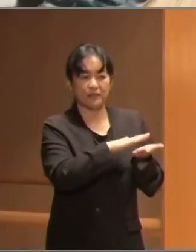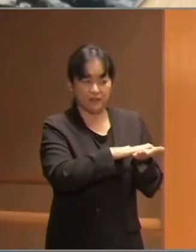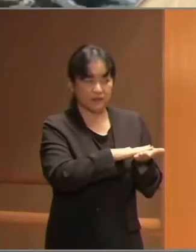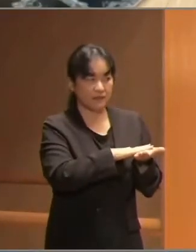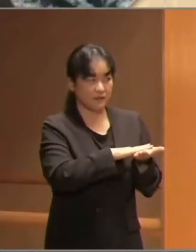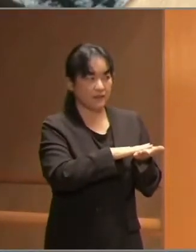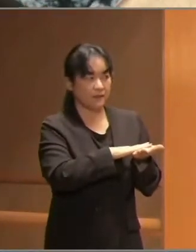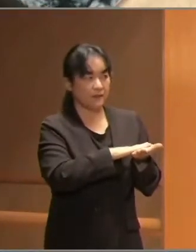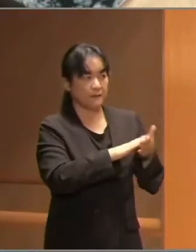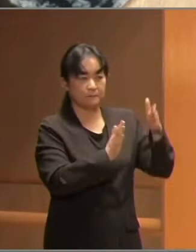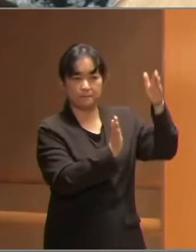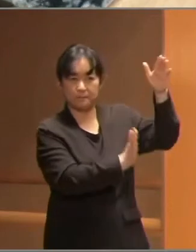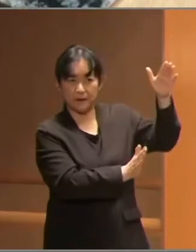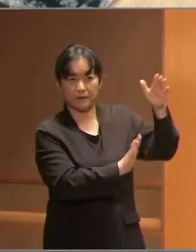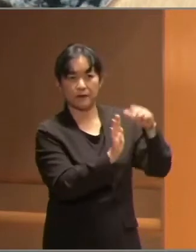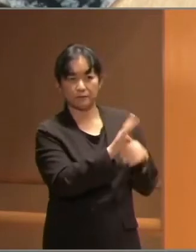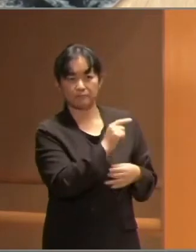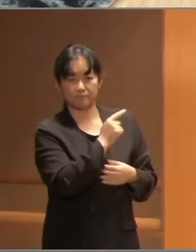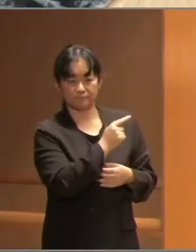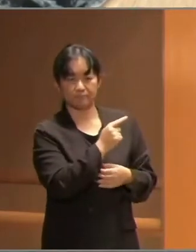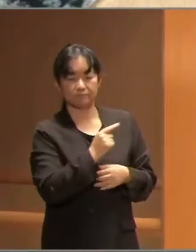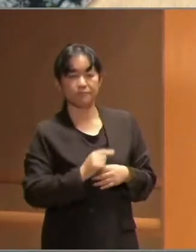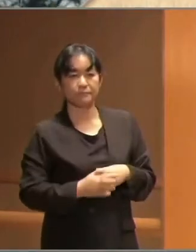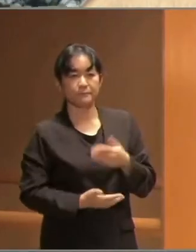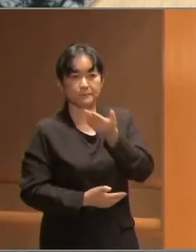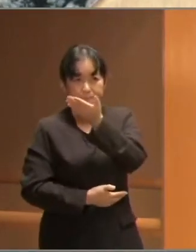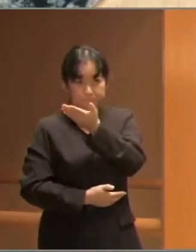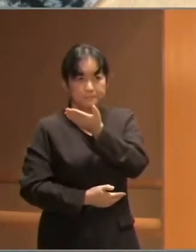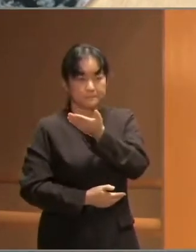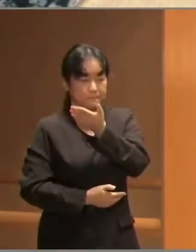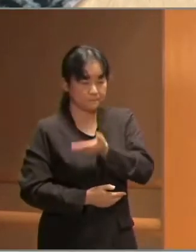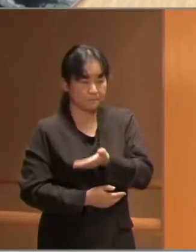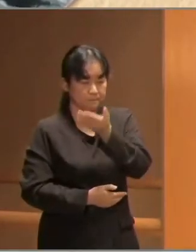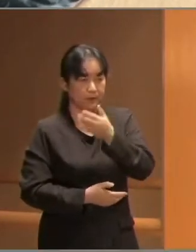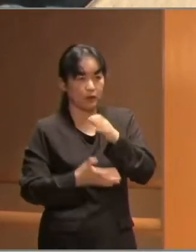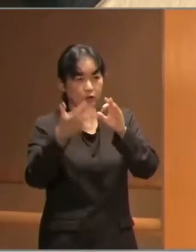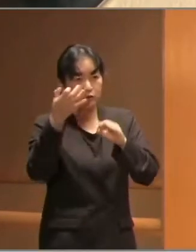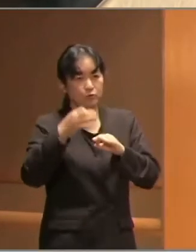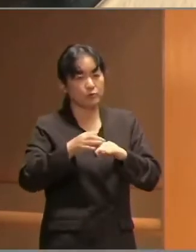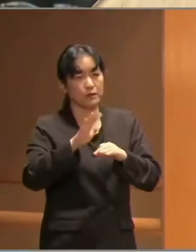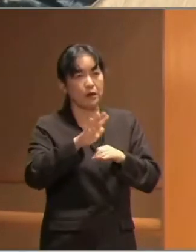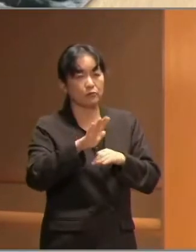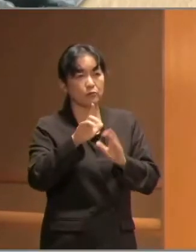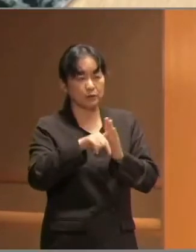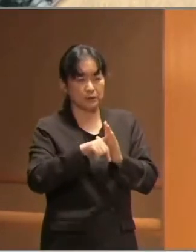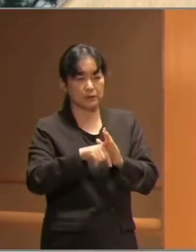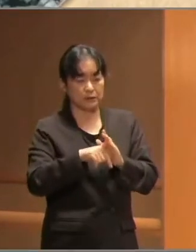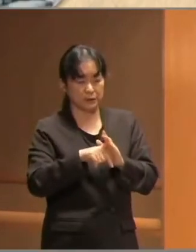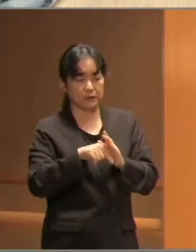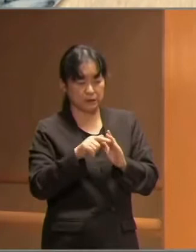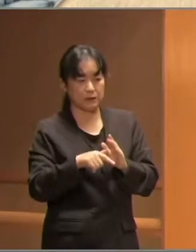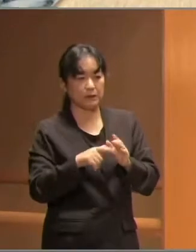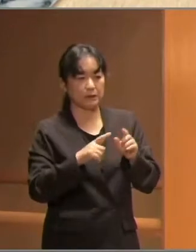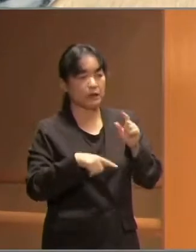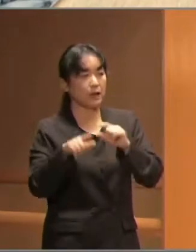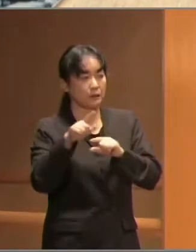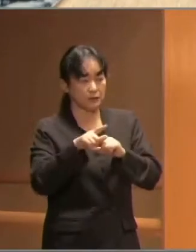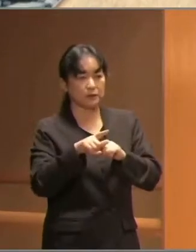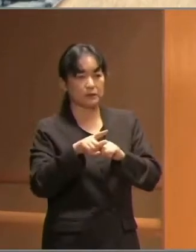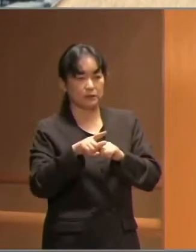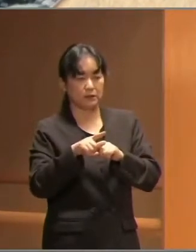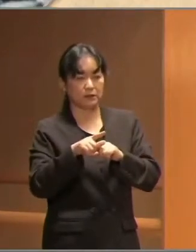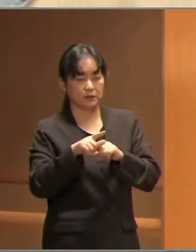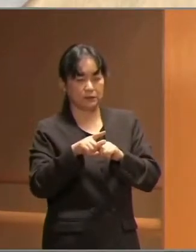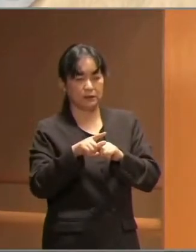one. And when there is a snow, we can use the reflection light of